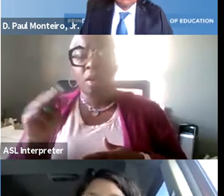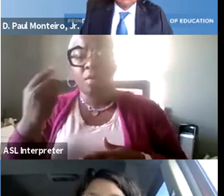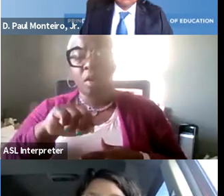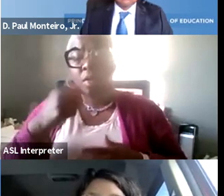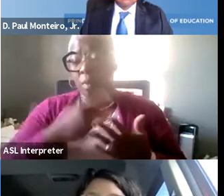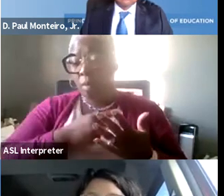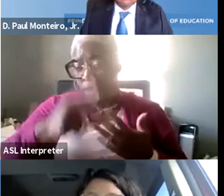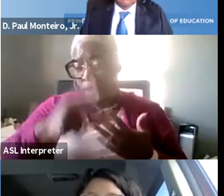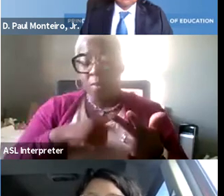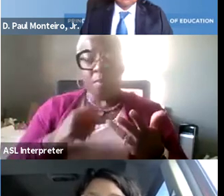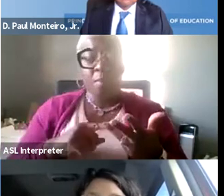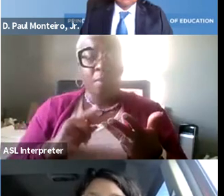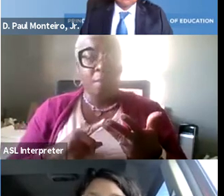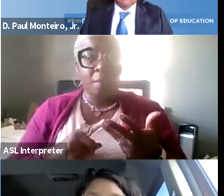project,